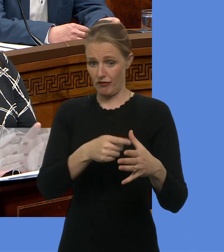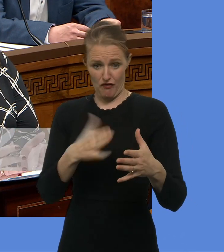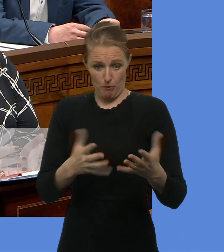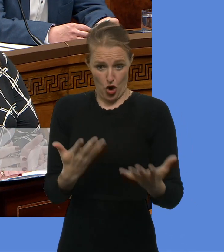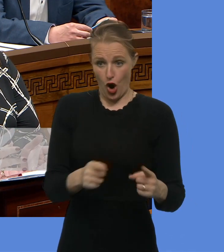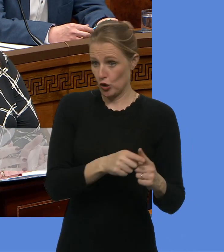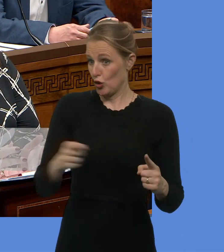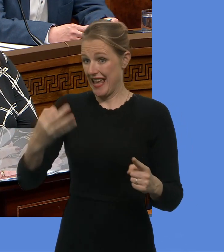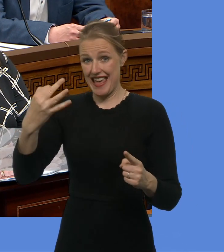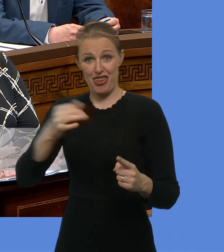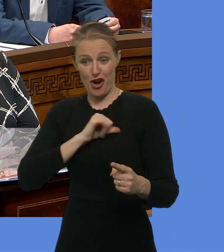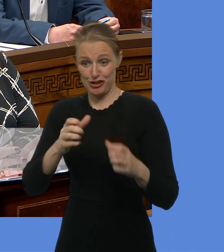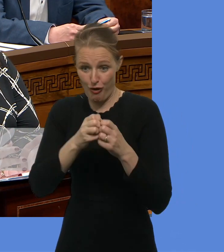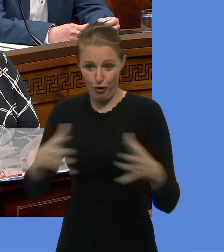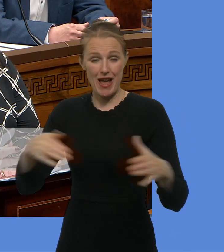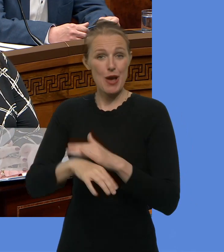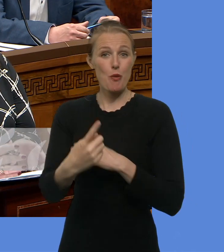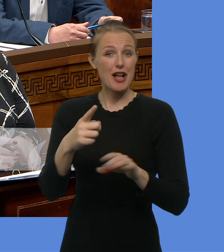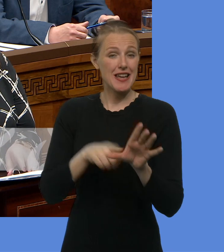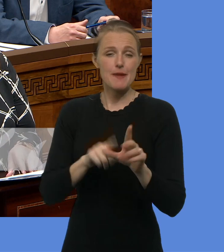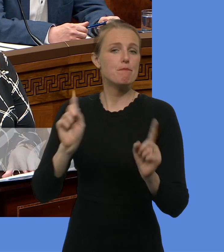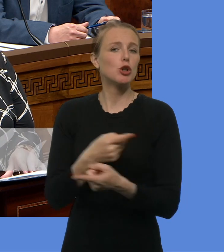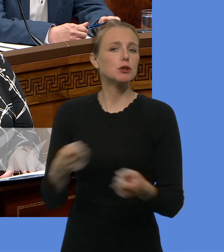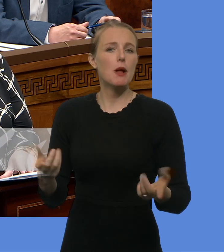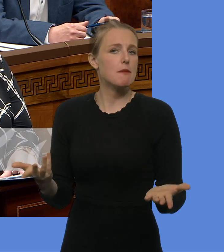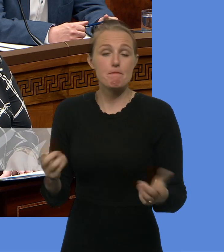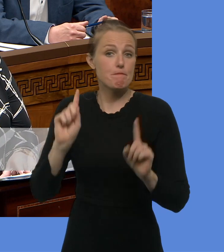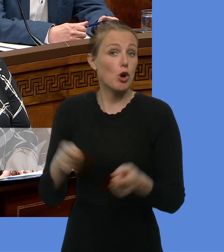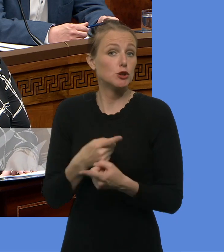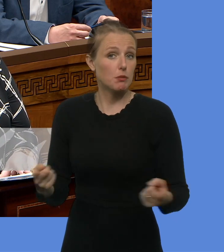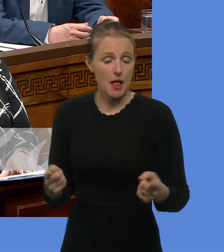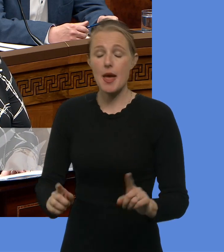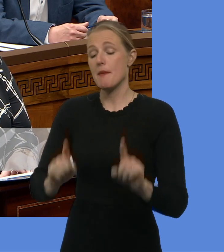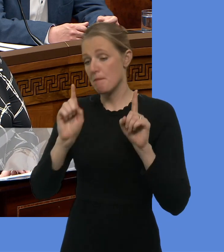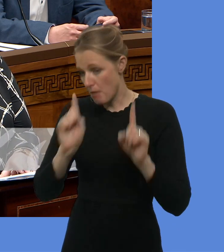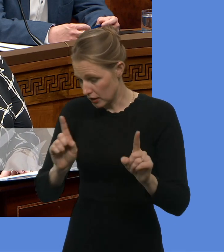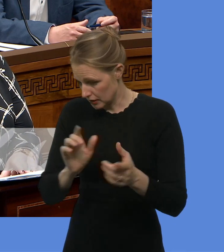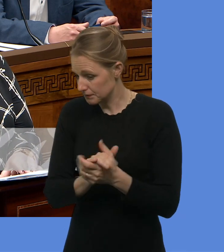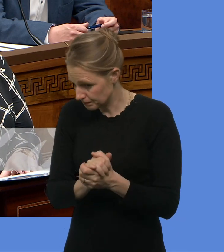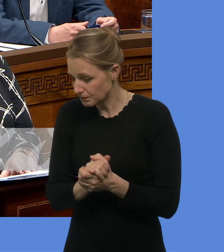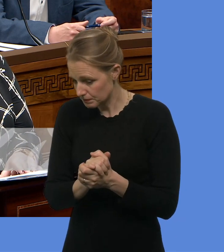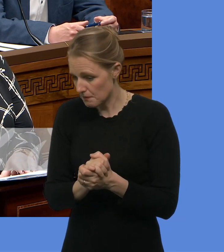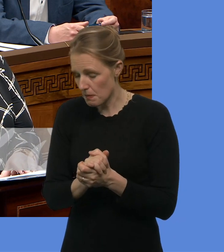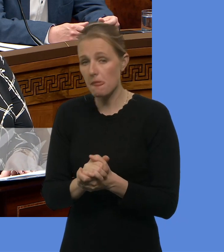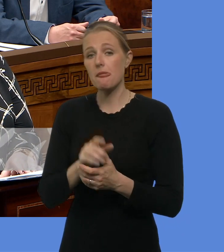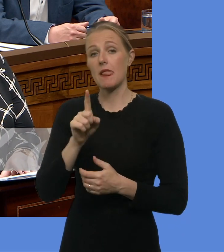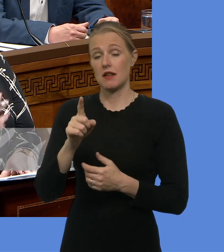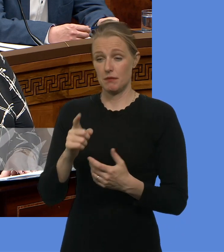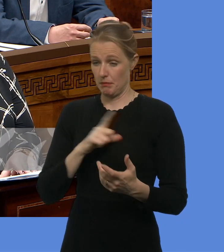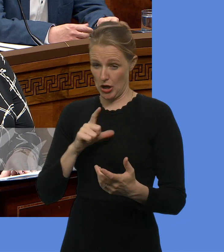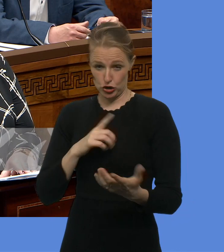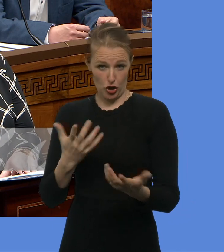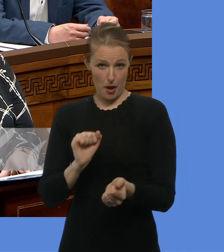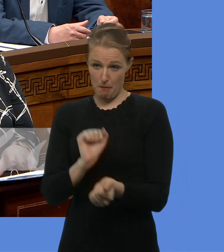would not be sufficient to sustain 8,000 officers. However, it is in line with the unmet pressures